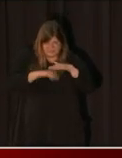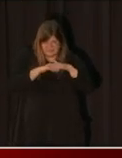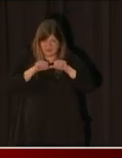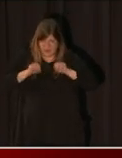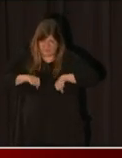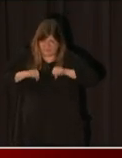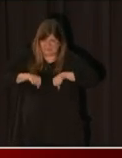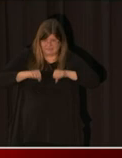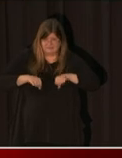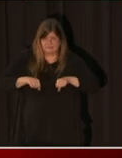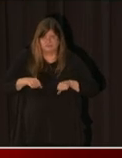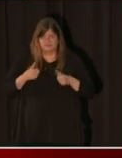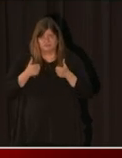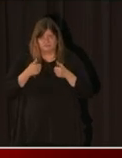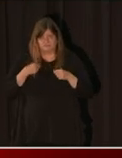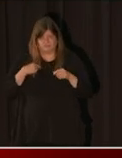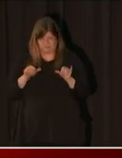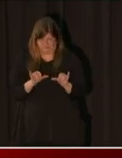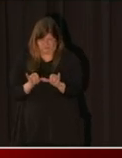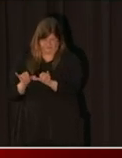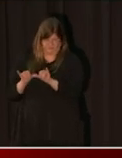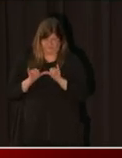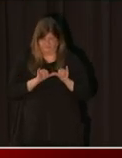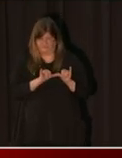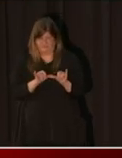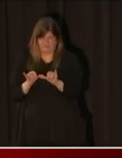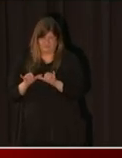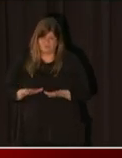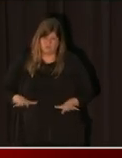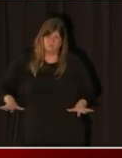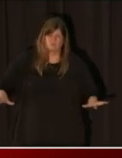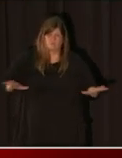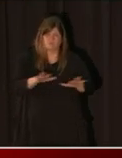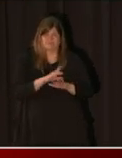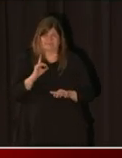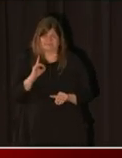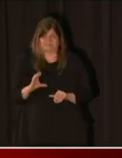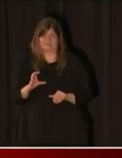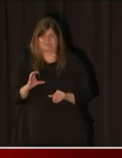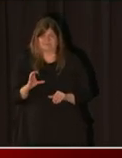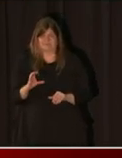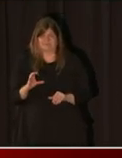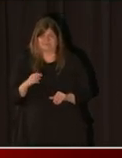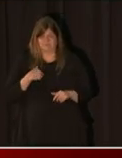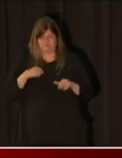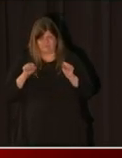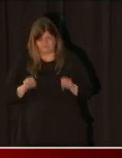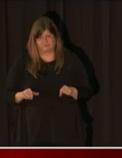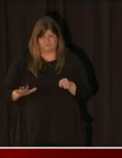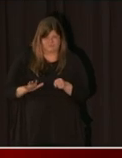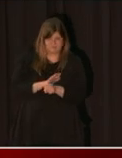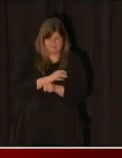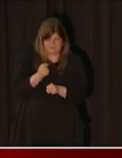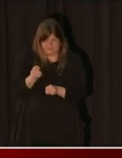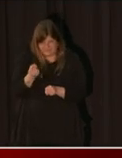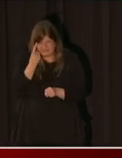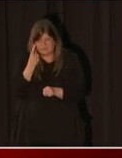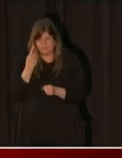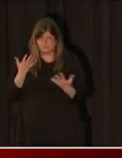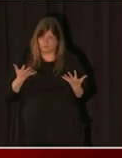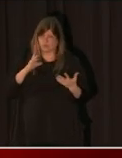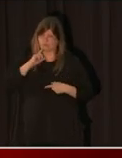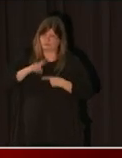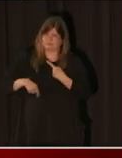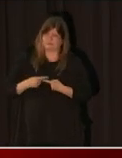the district, so we can really fully understand when we talk about testing capacity